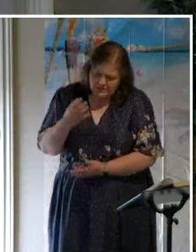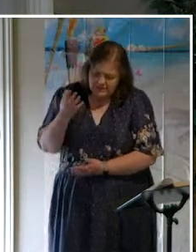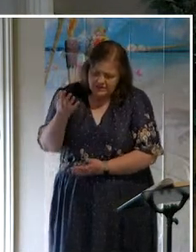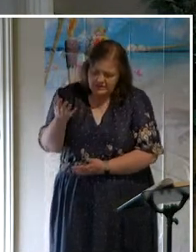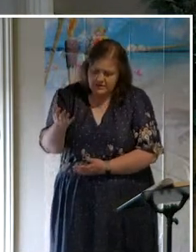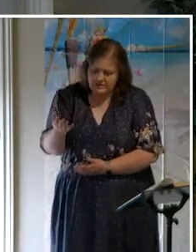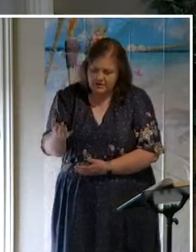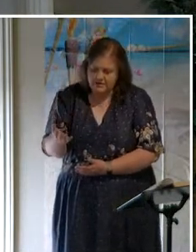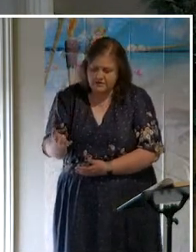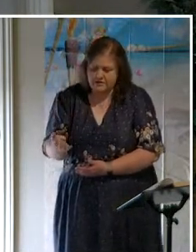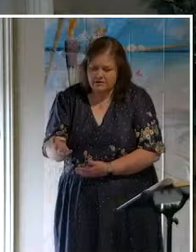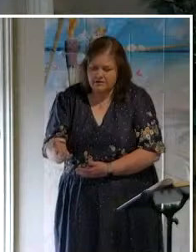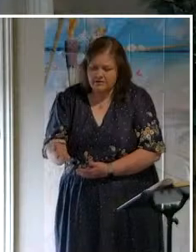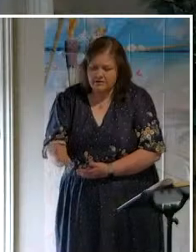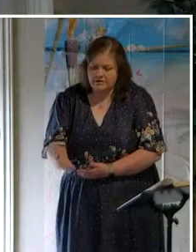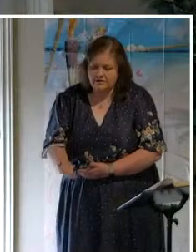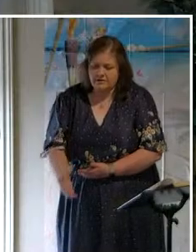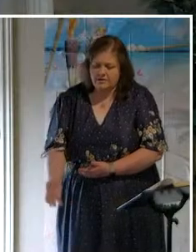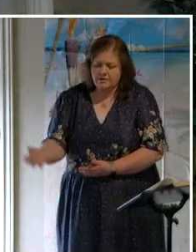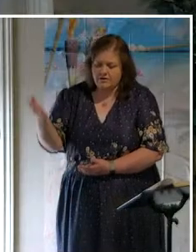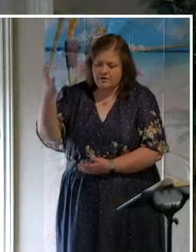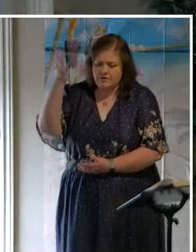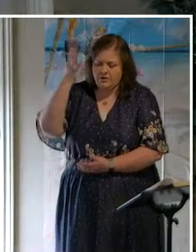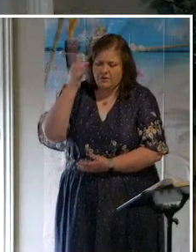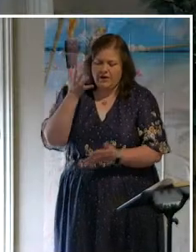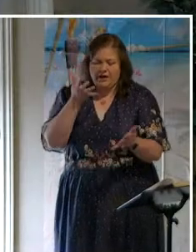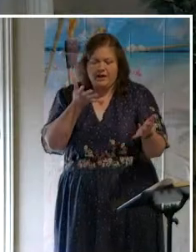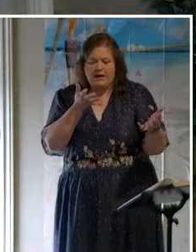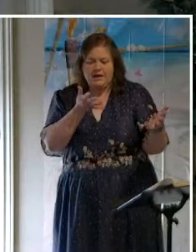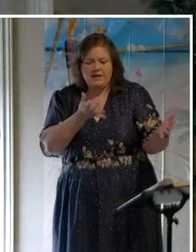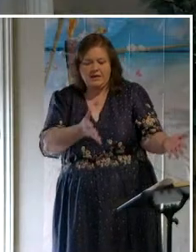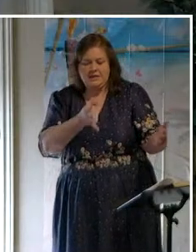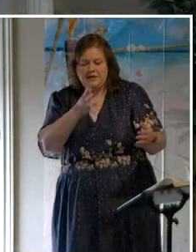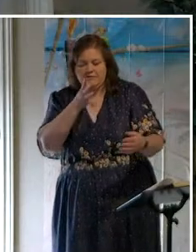there, why leave his mother